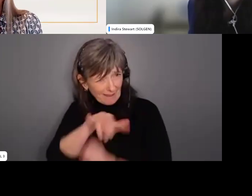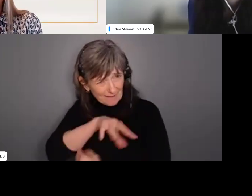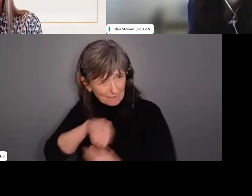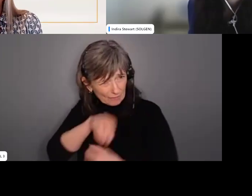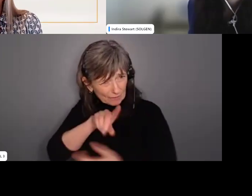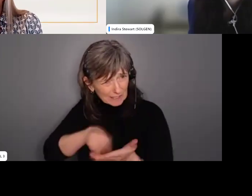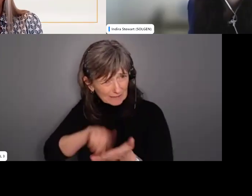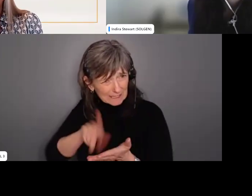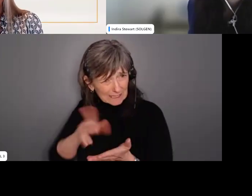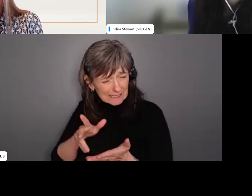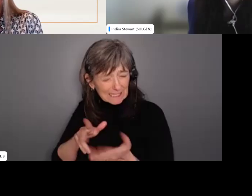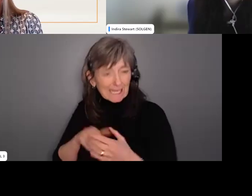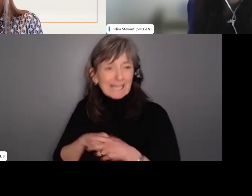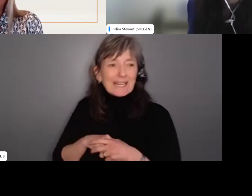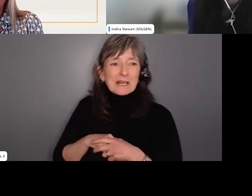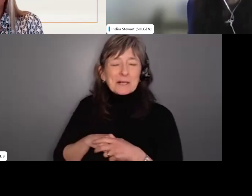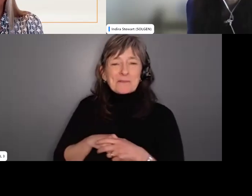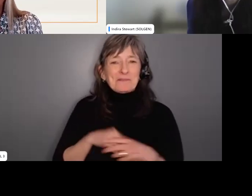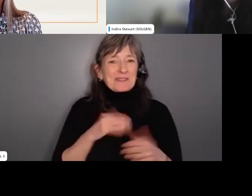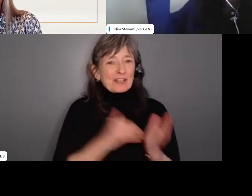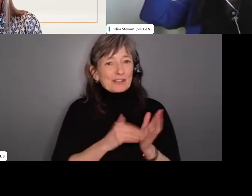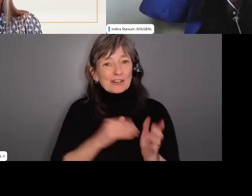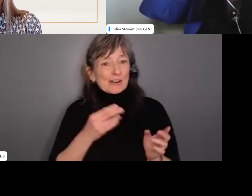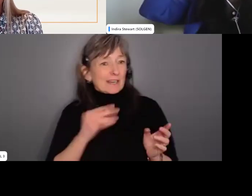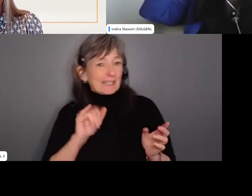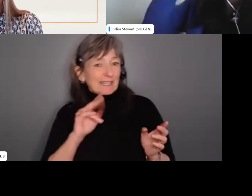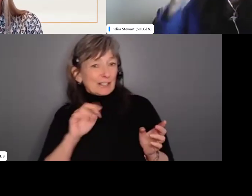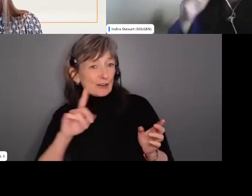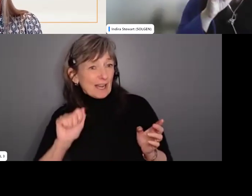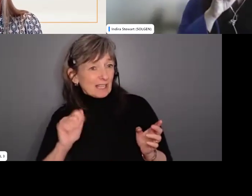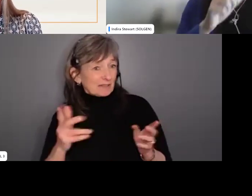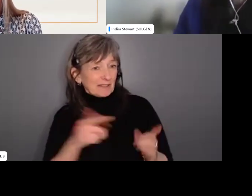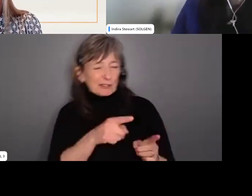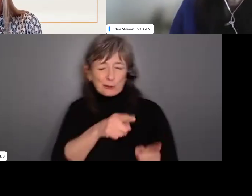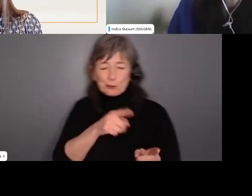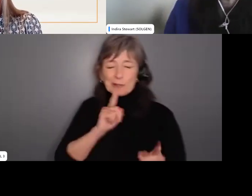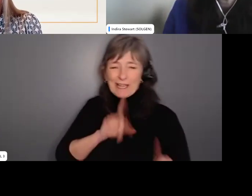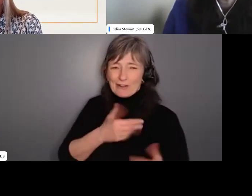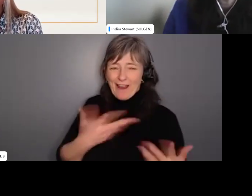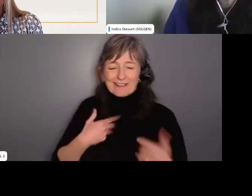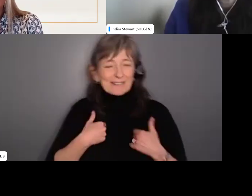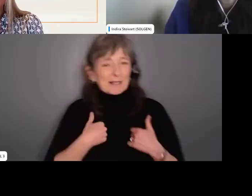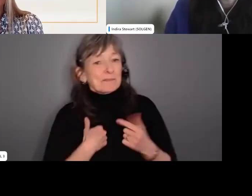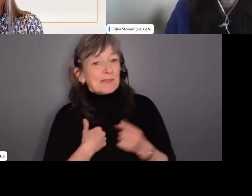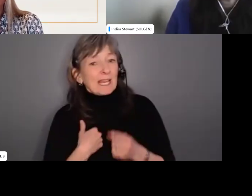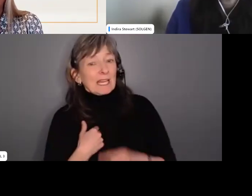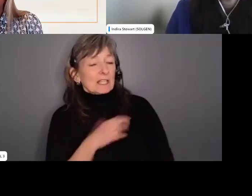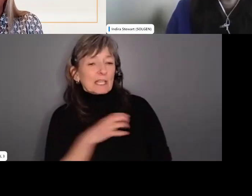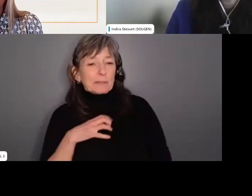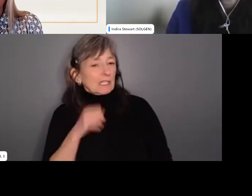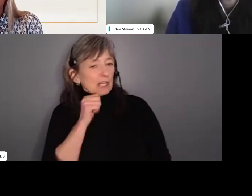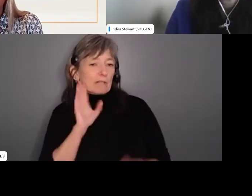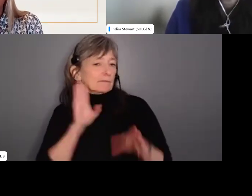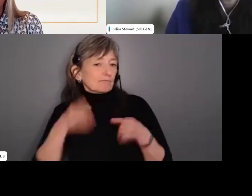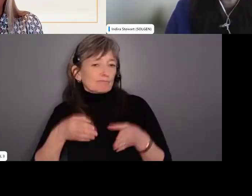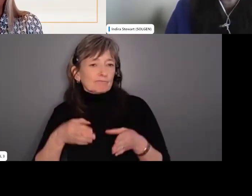I can take it, or I'll let Hannah or Sure, I can go, Liz. You've done a lot of heavy lifting. Brianne, the committee does not look at